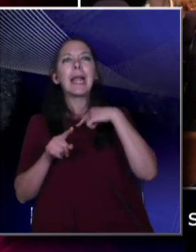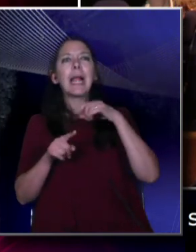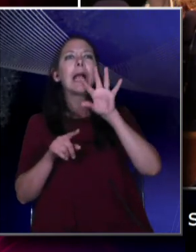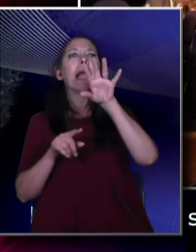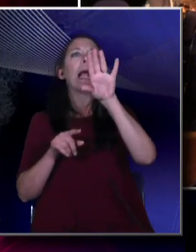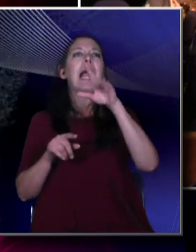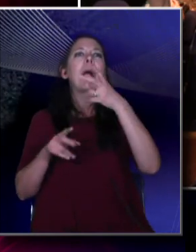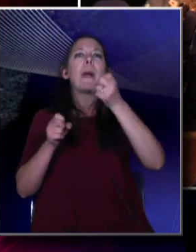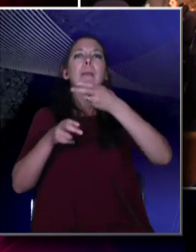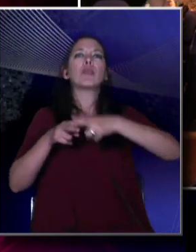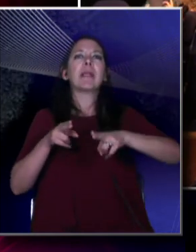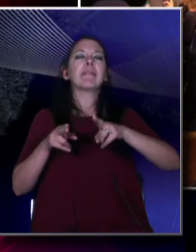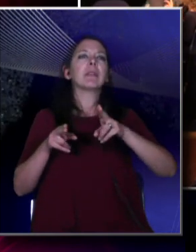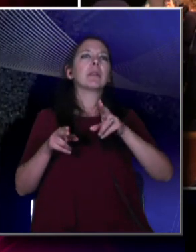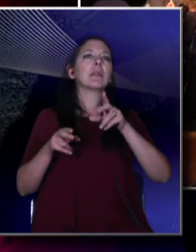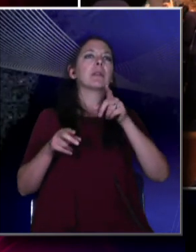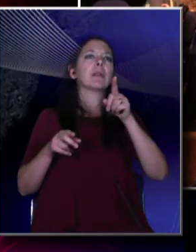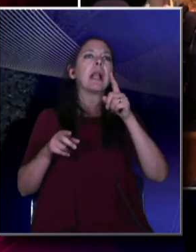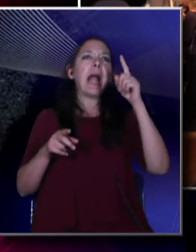All right.